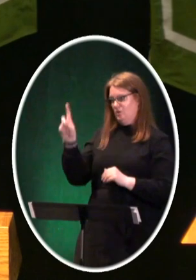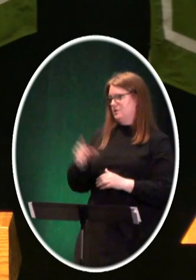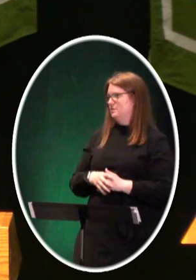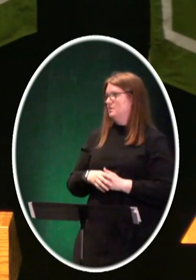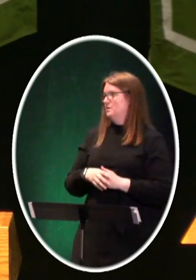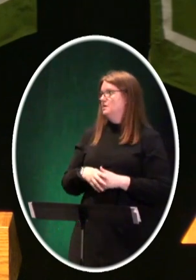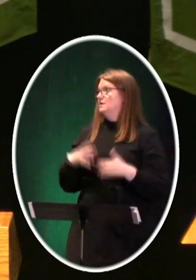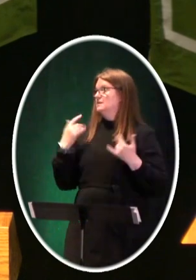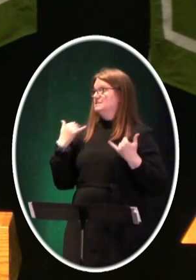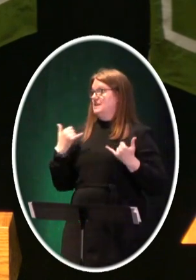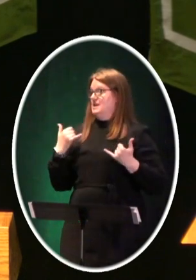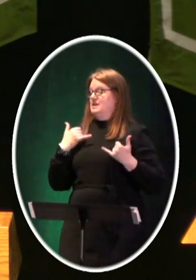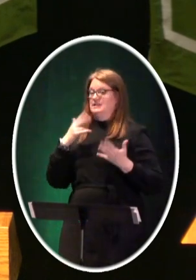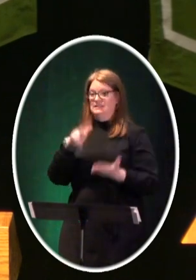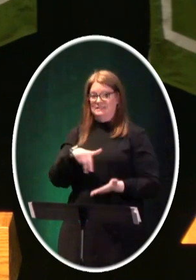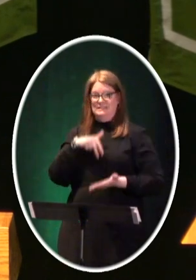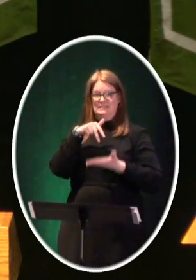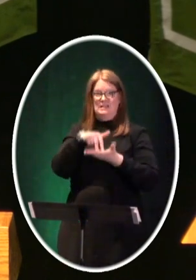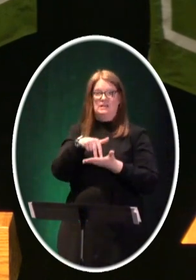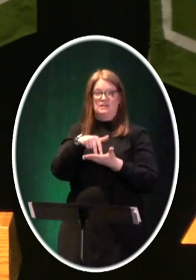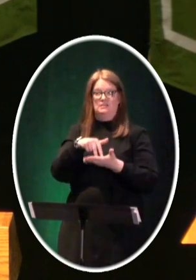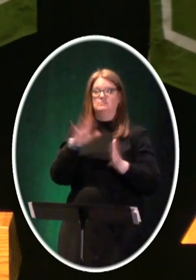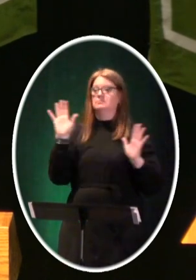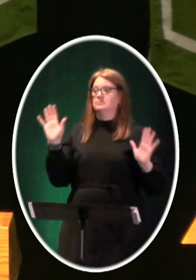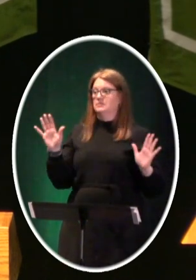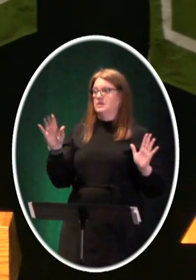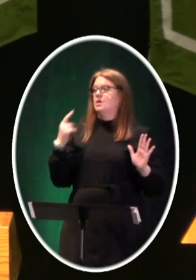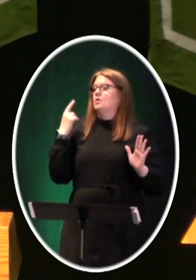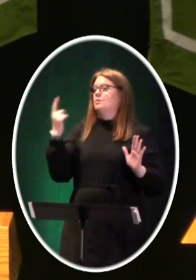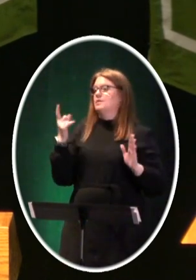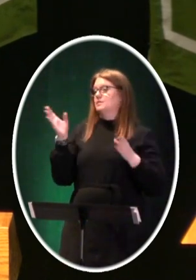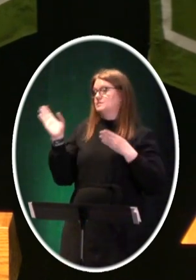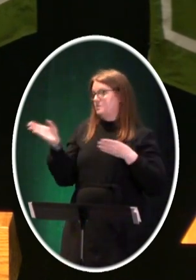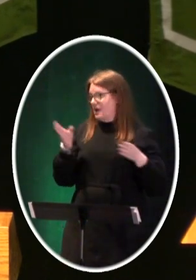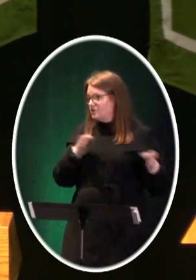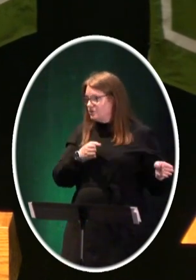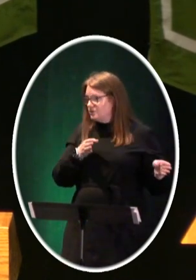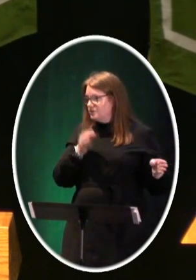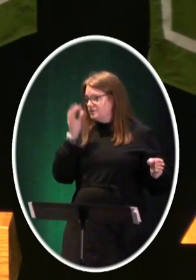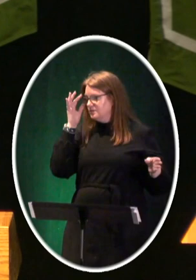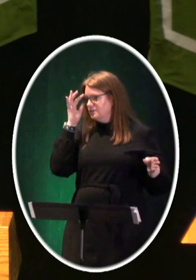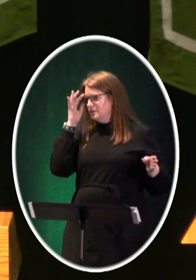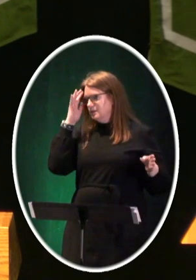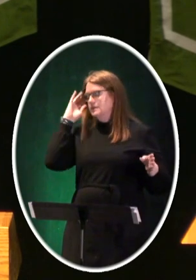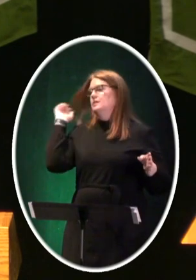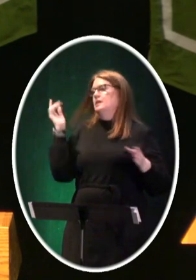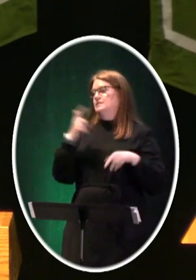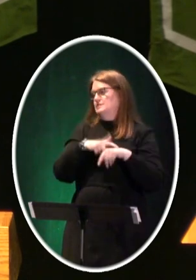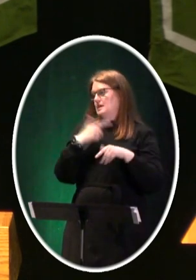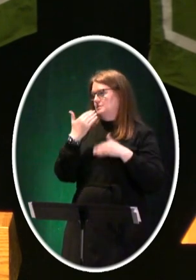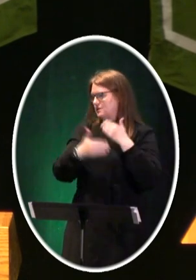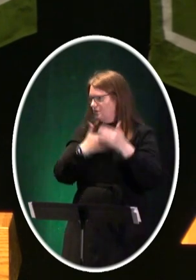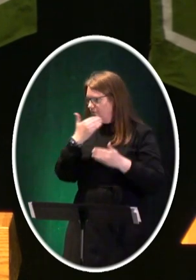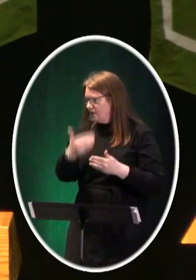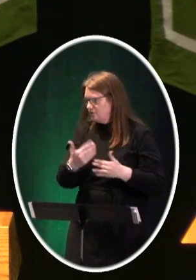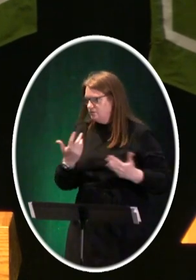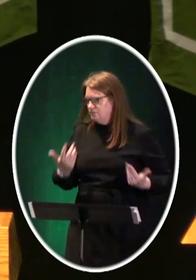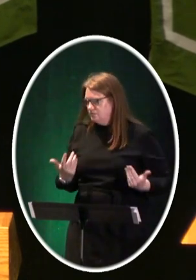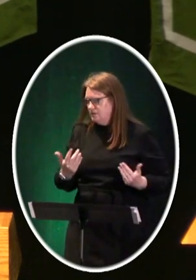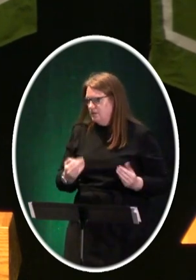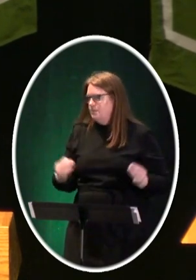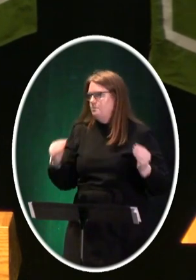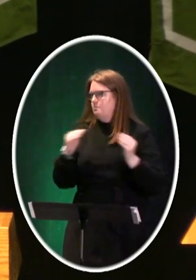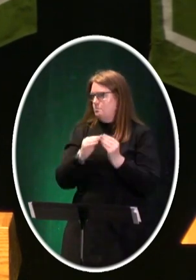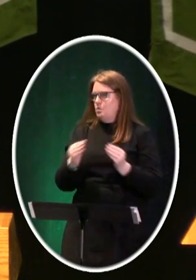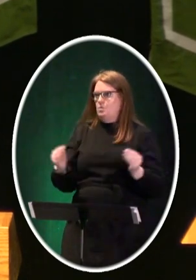Standing here in front of you today, I need to point out that one of those patterns I've noticed, that as time has gone by, I've had more and more